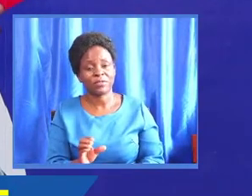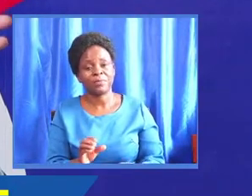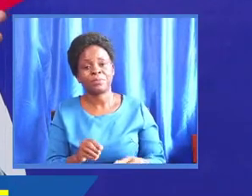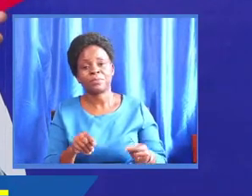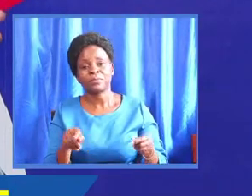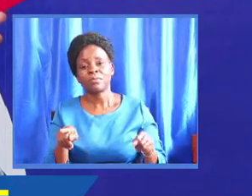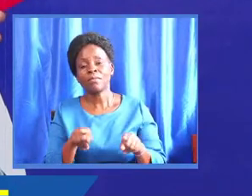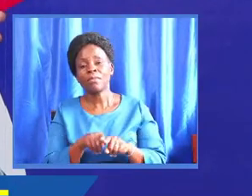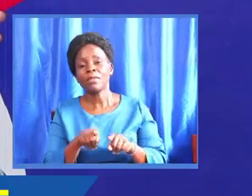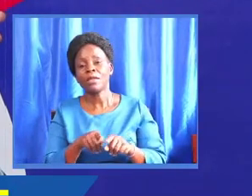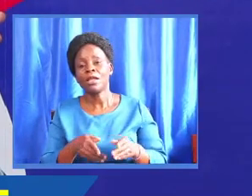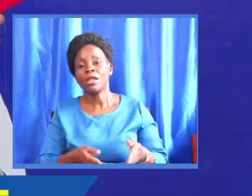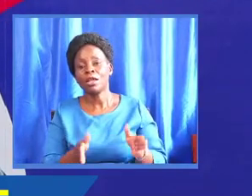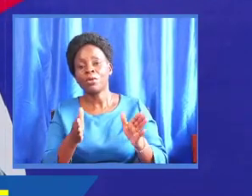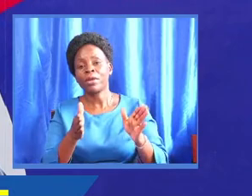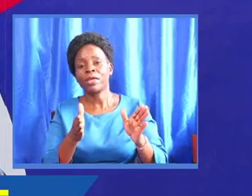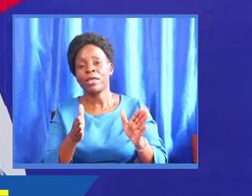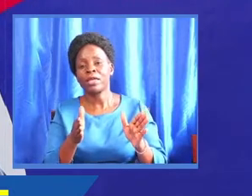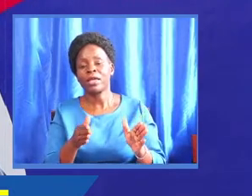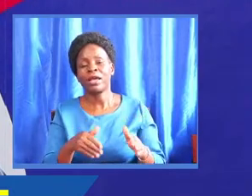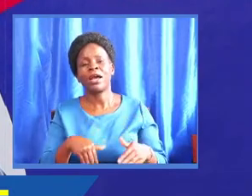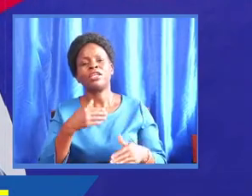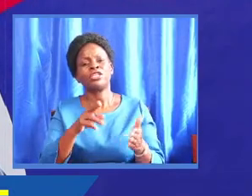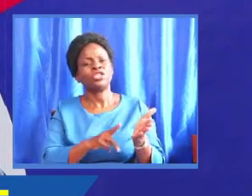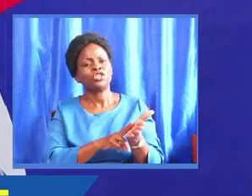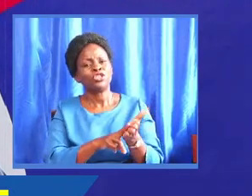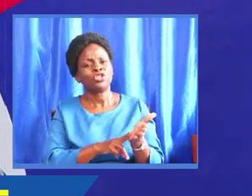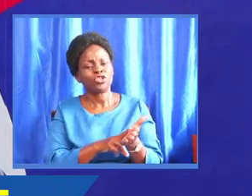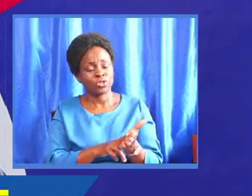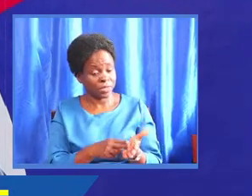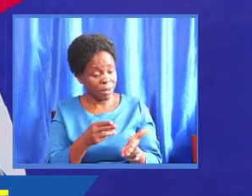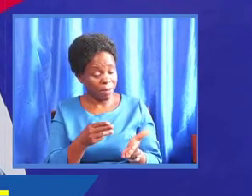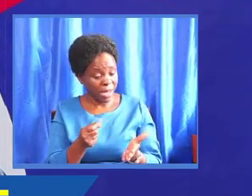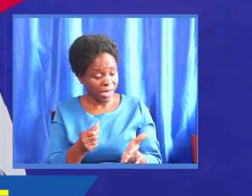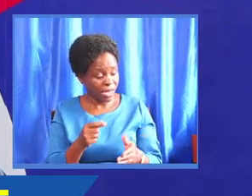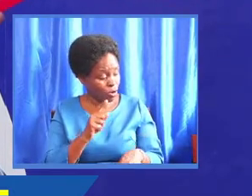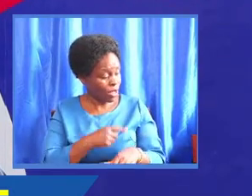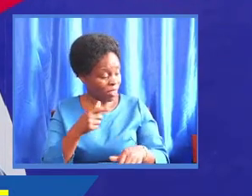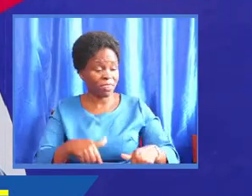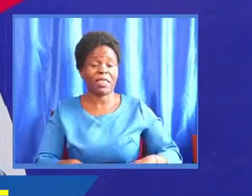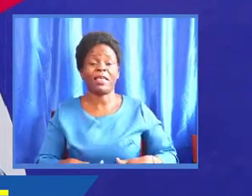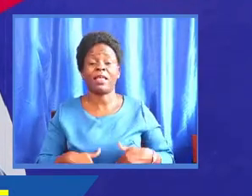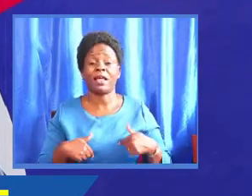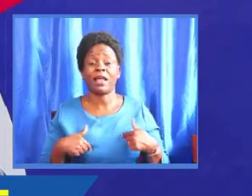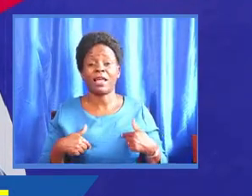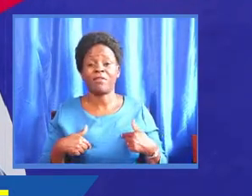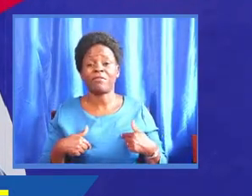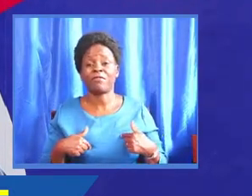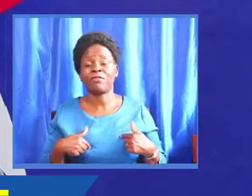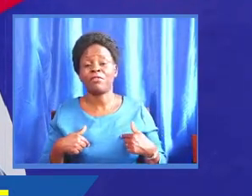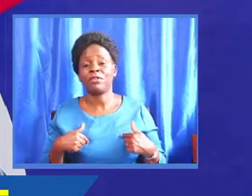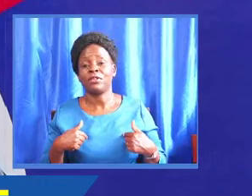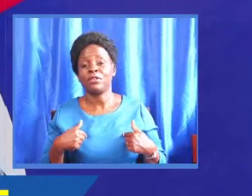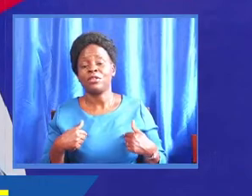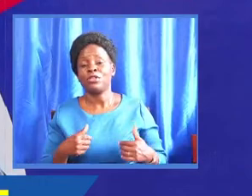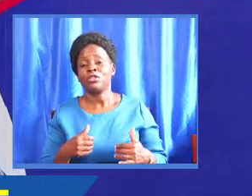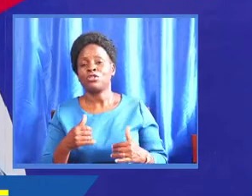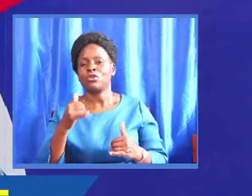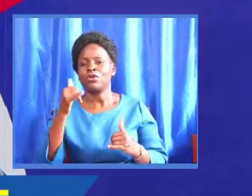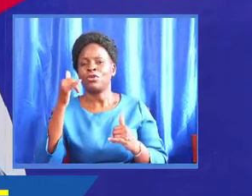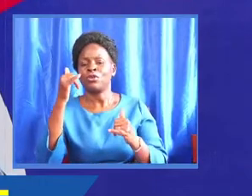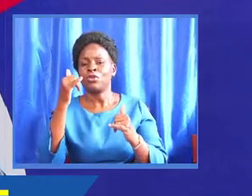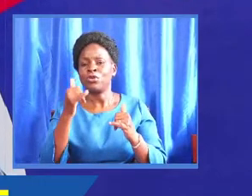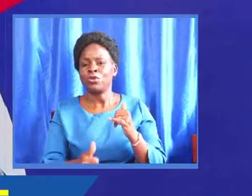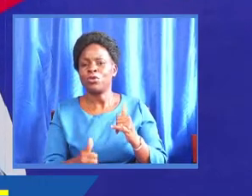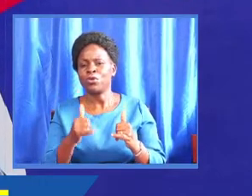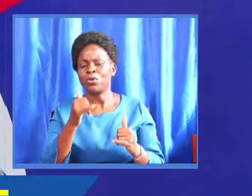they're holding and use that money while they're alive. So you end up into a smaller place between,